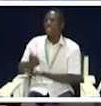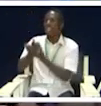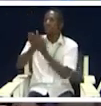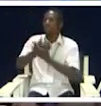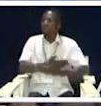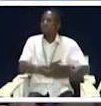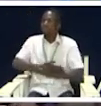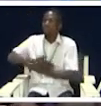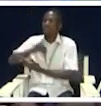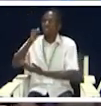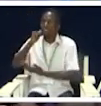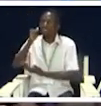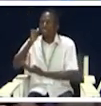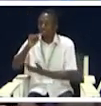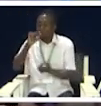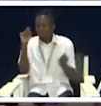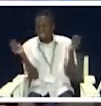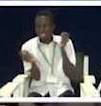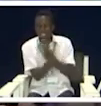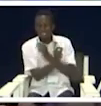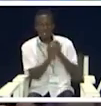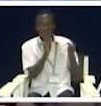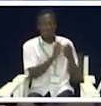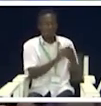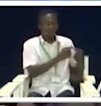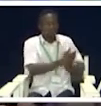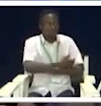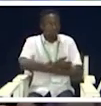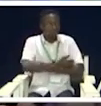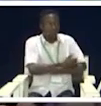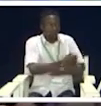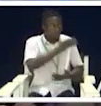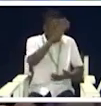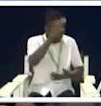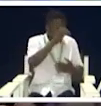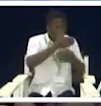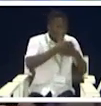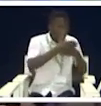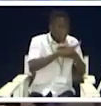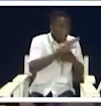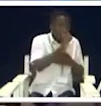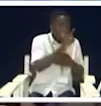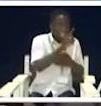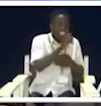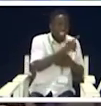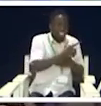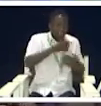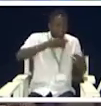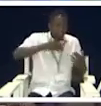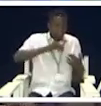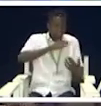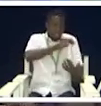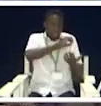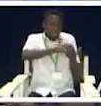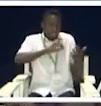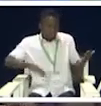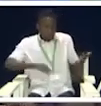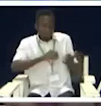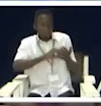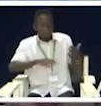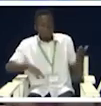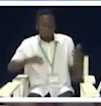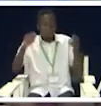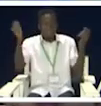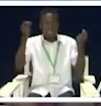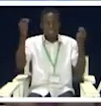baby girl to a baby boy after about 11 miscarriages. Let somebody shout another